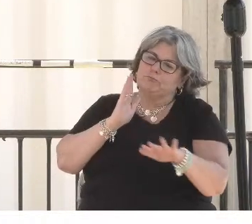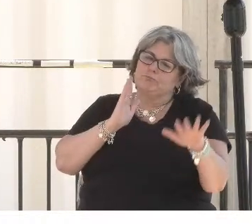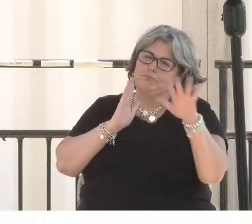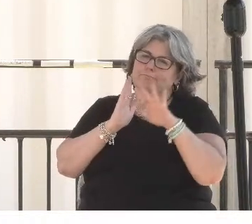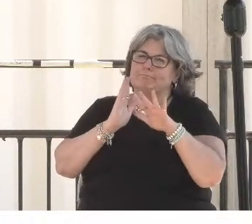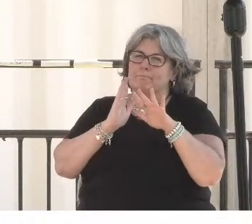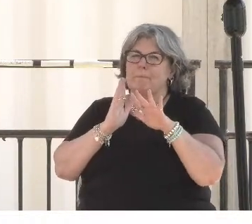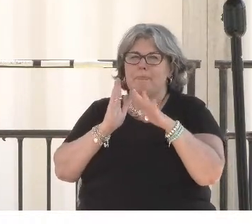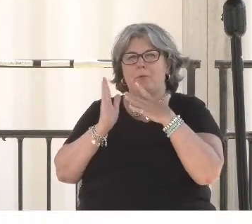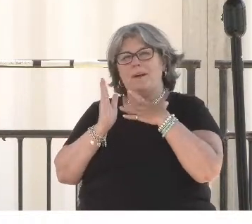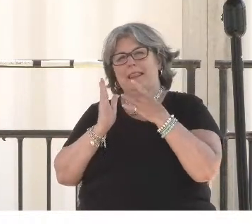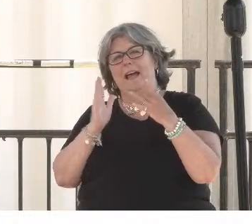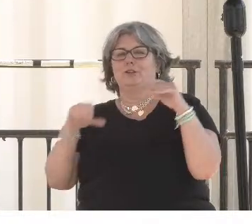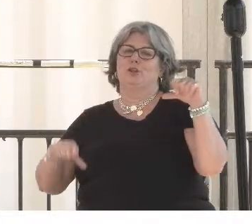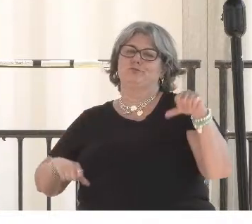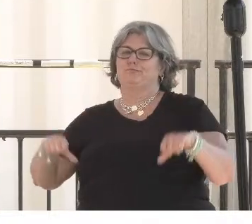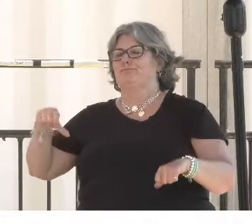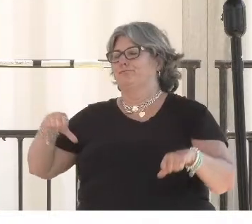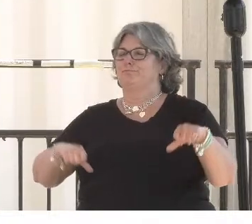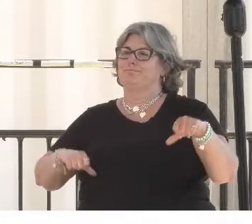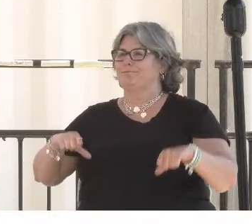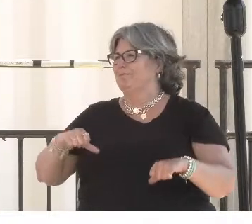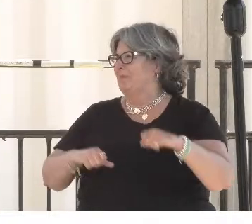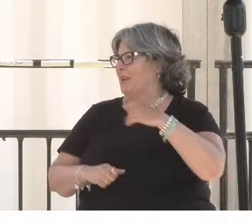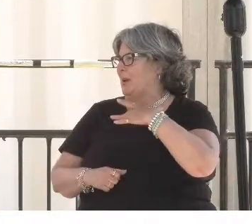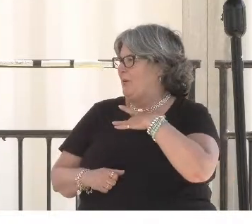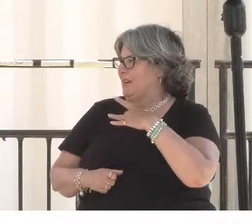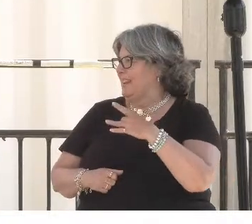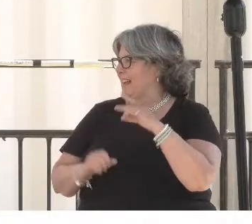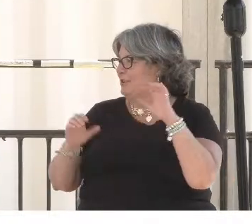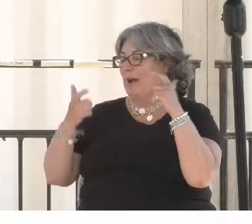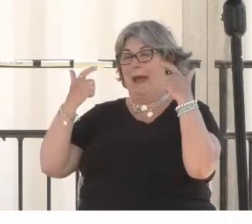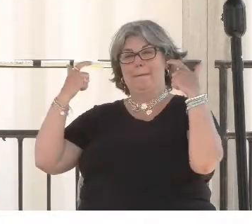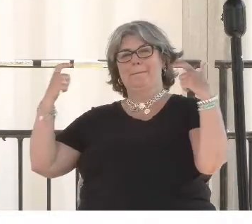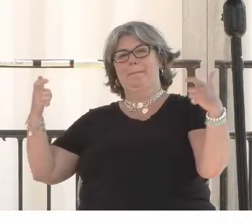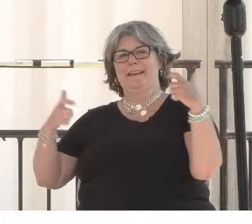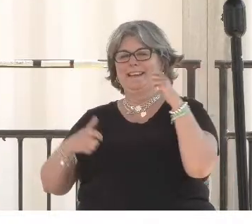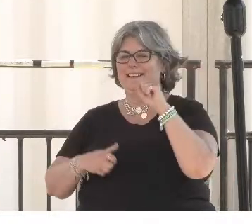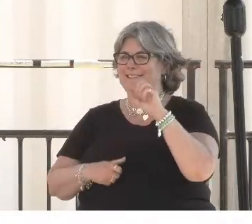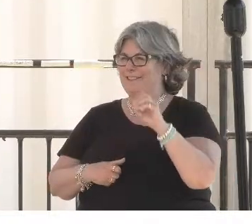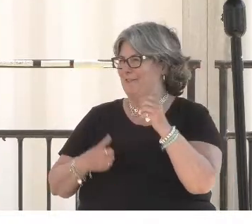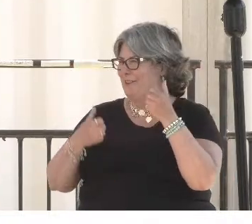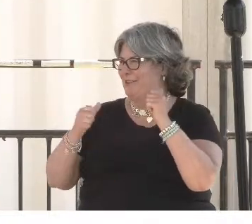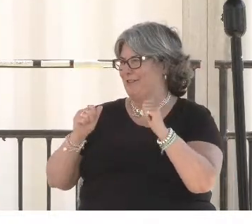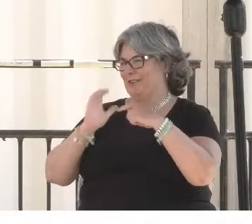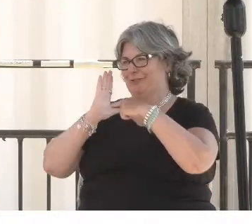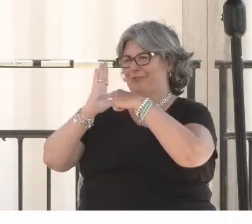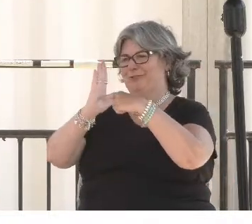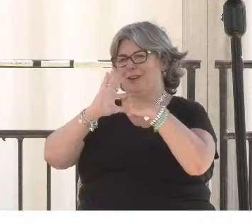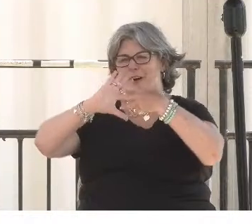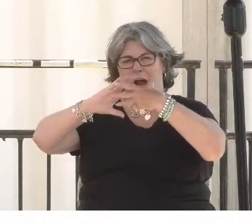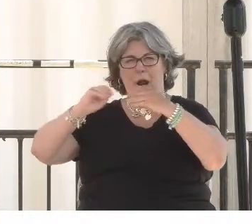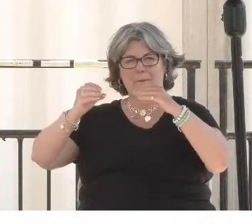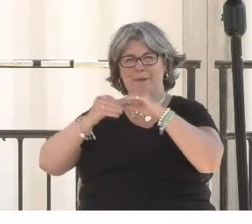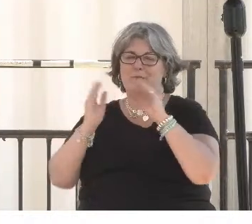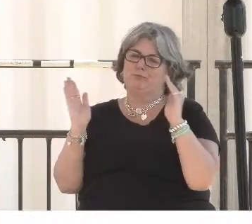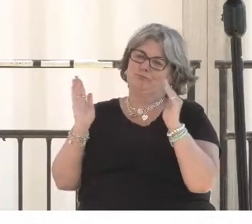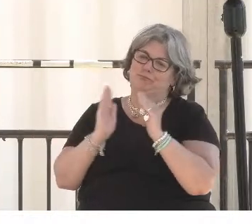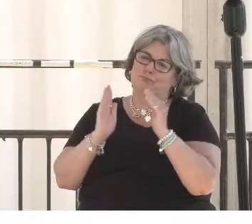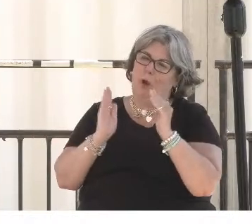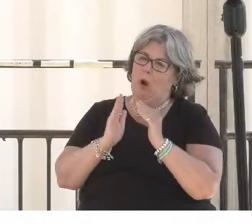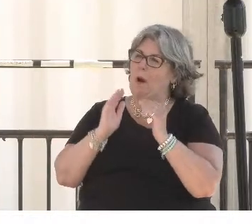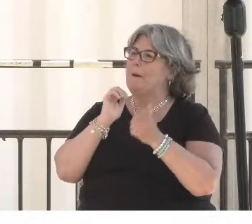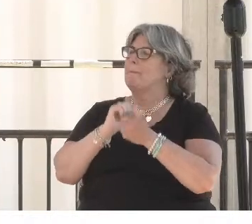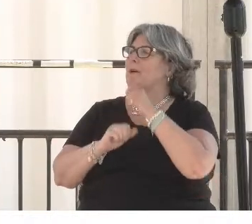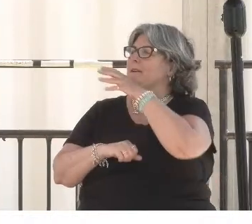we like to roar, and we like to act big, so we try to amplify our message, but we're small, and most of